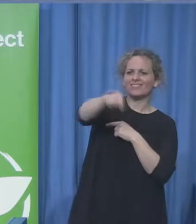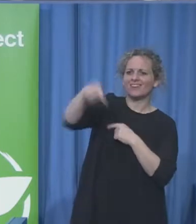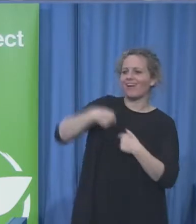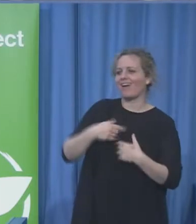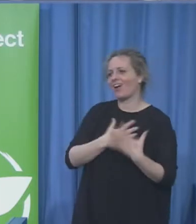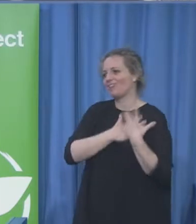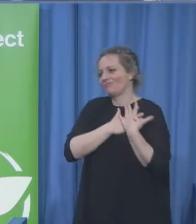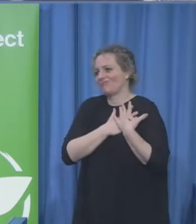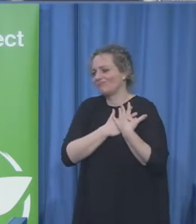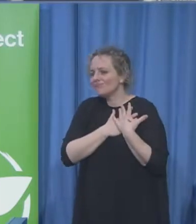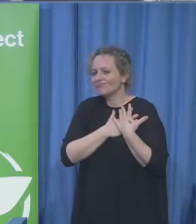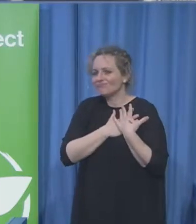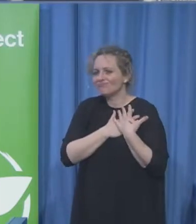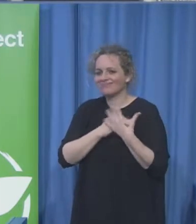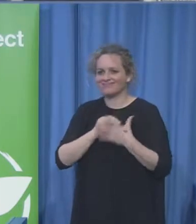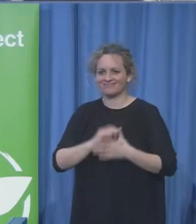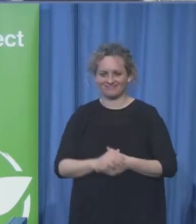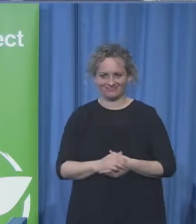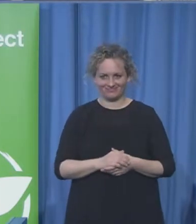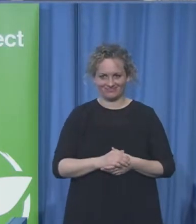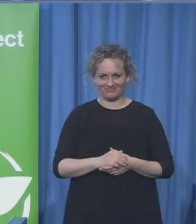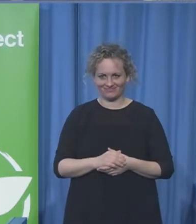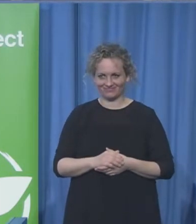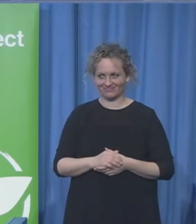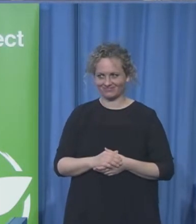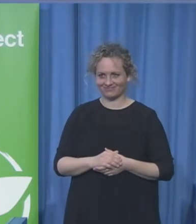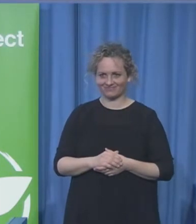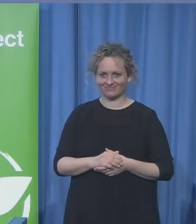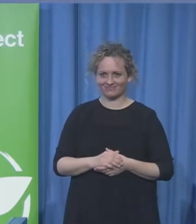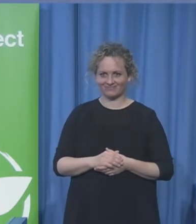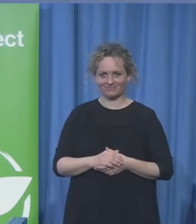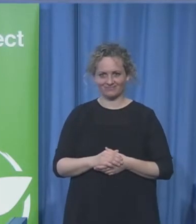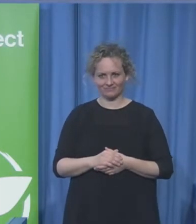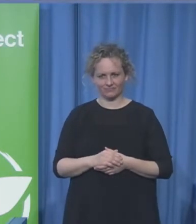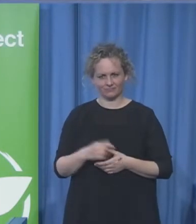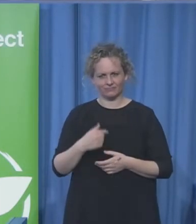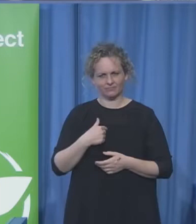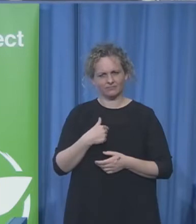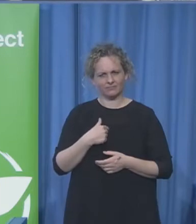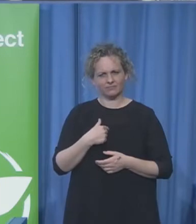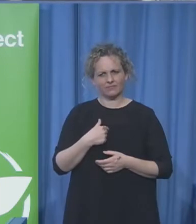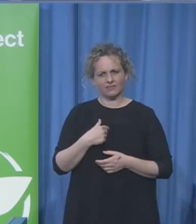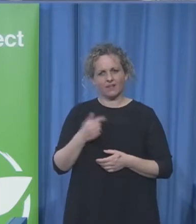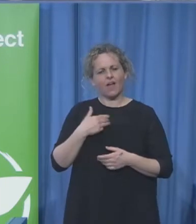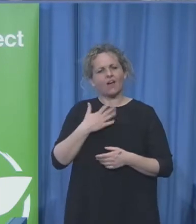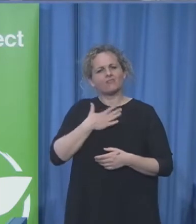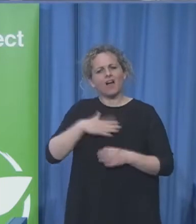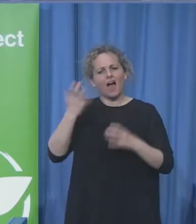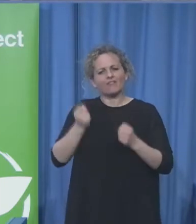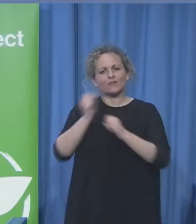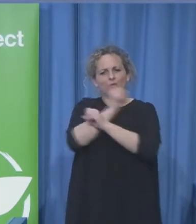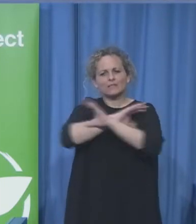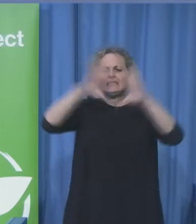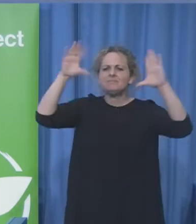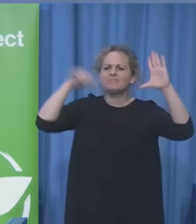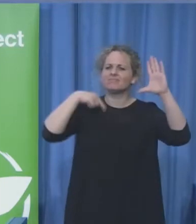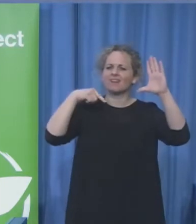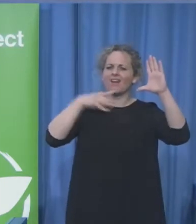Ecuador for All is the result of a dream. We decided to create a company where we could